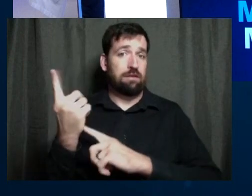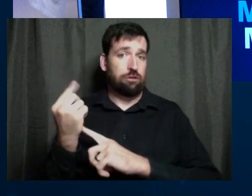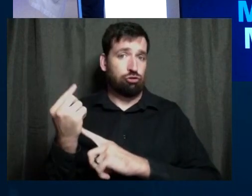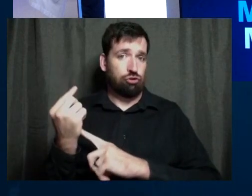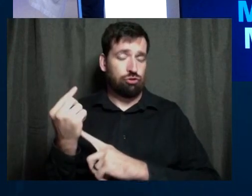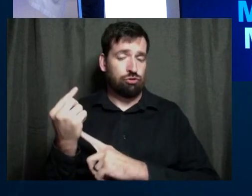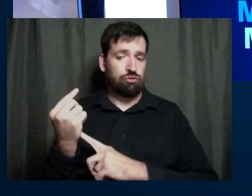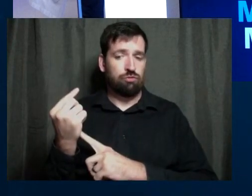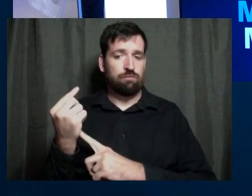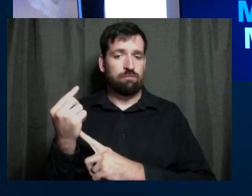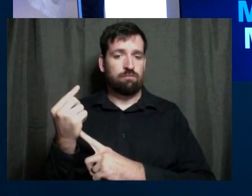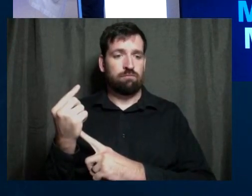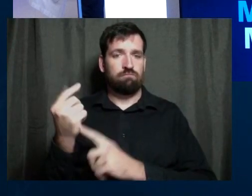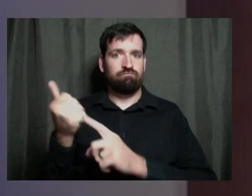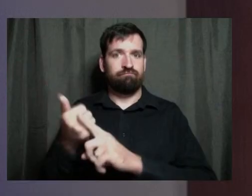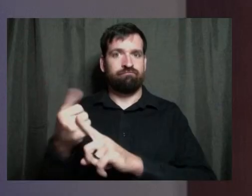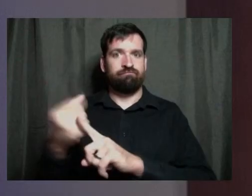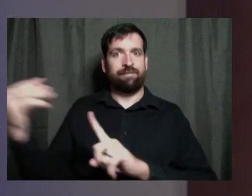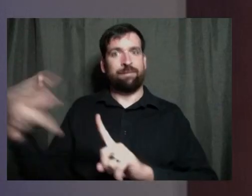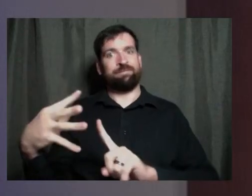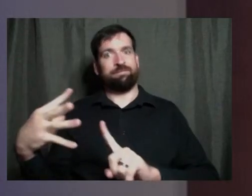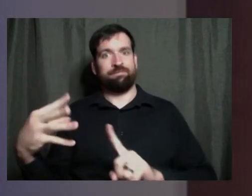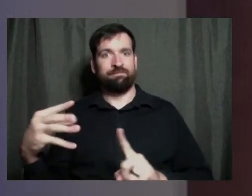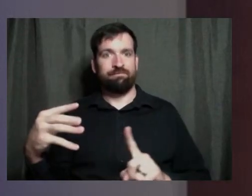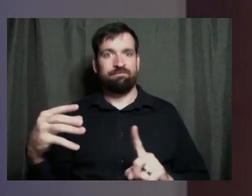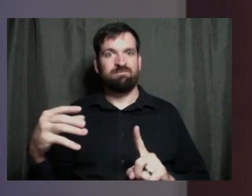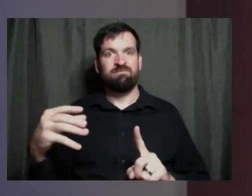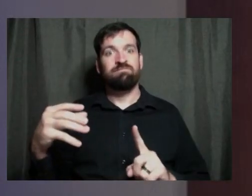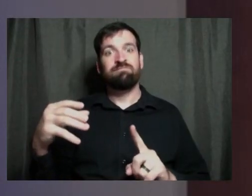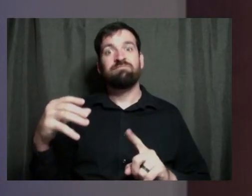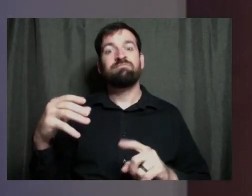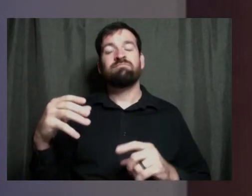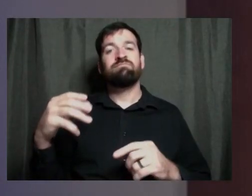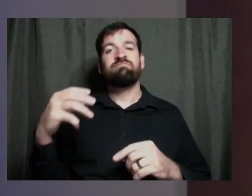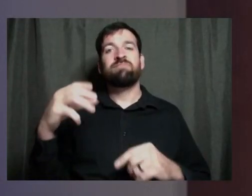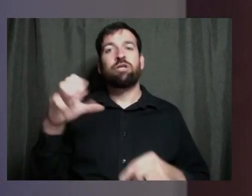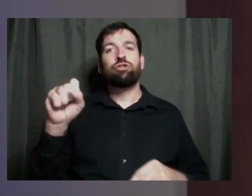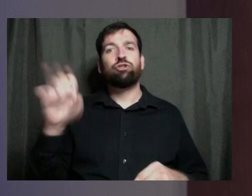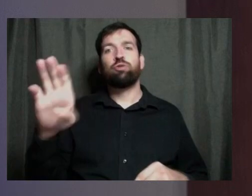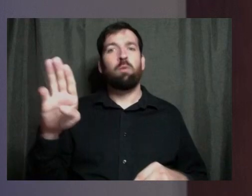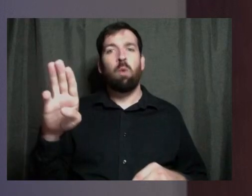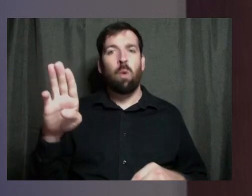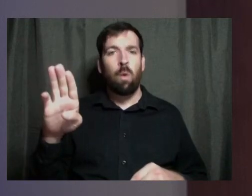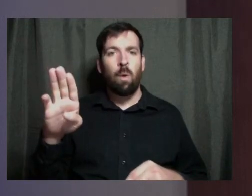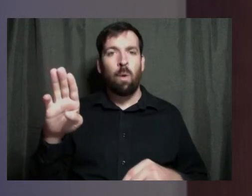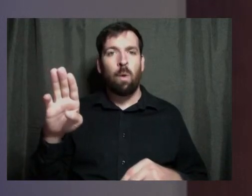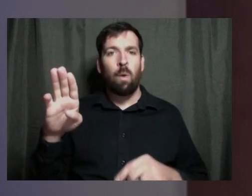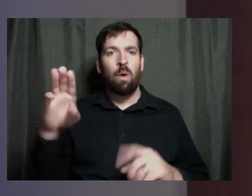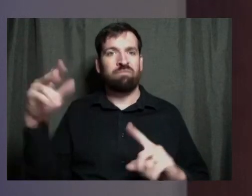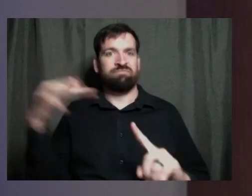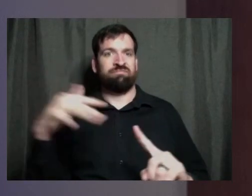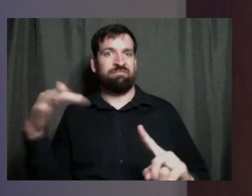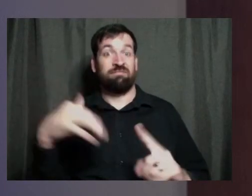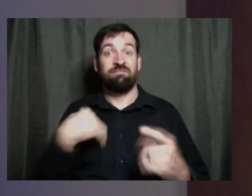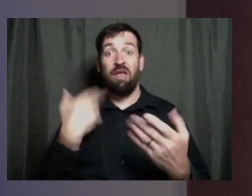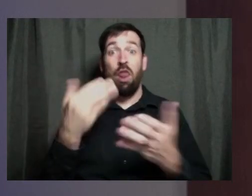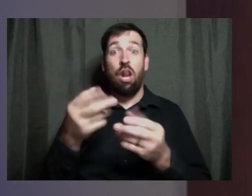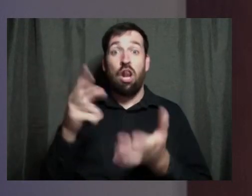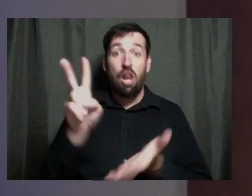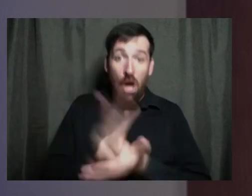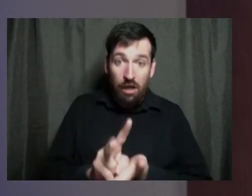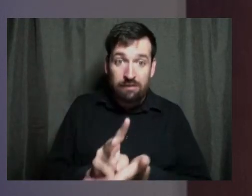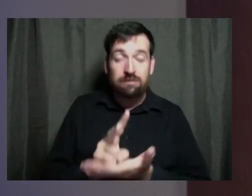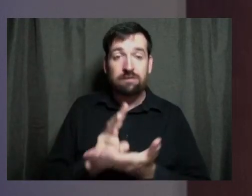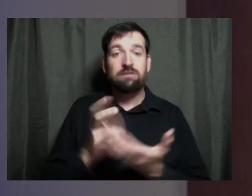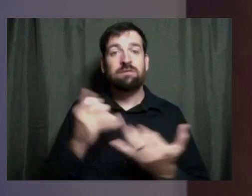got irradiated with funny Super Bowl rays, and that they have, after the little of loss, they are essentially acting like they